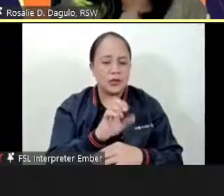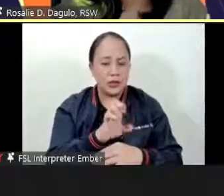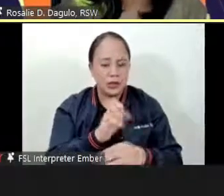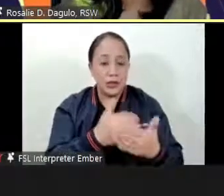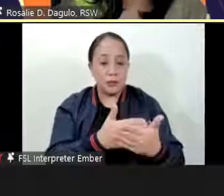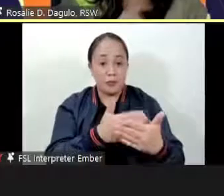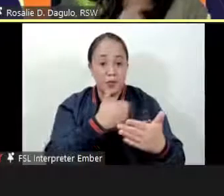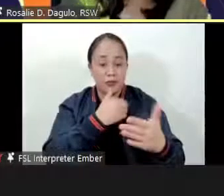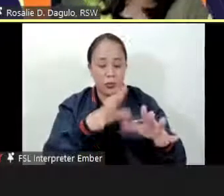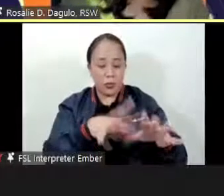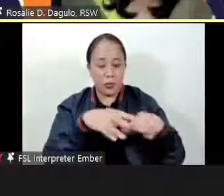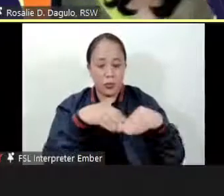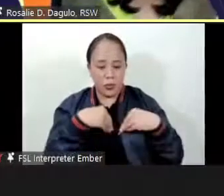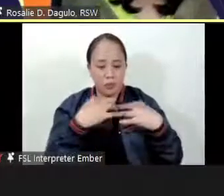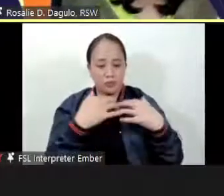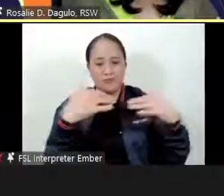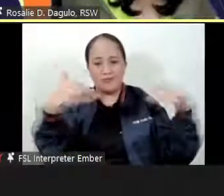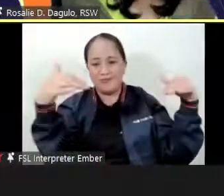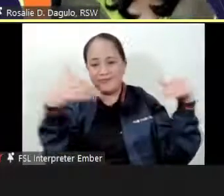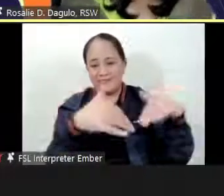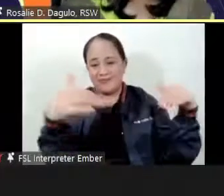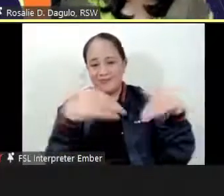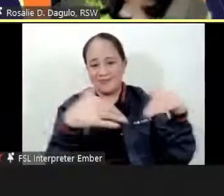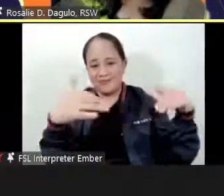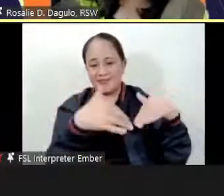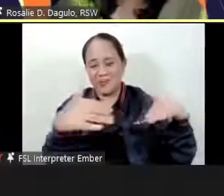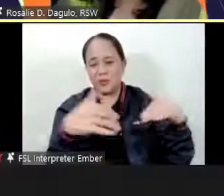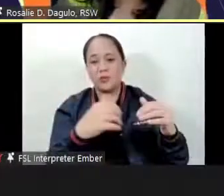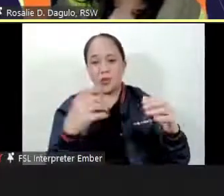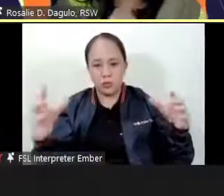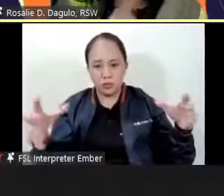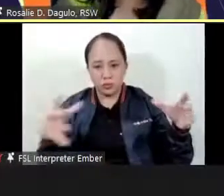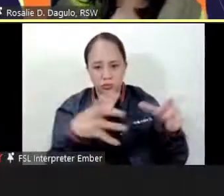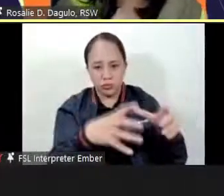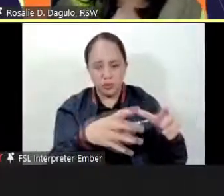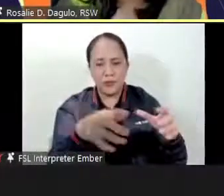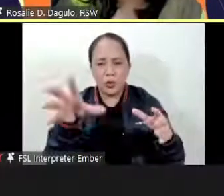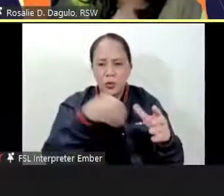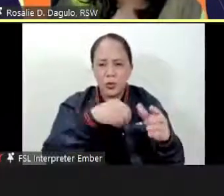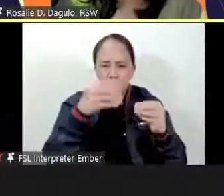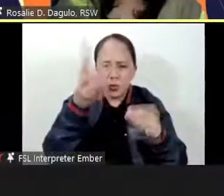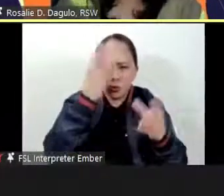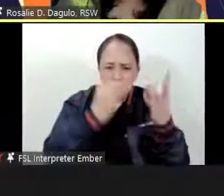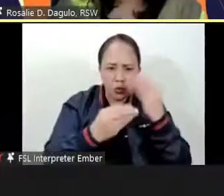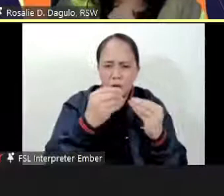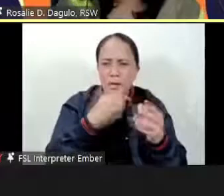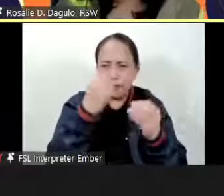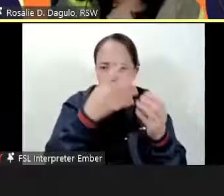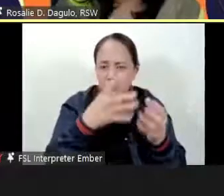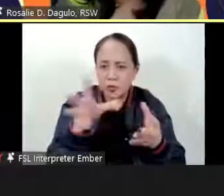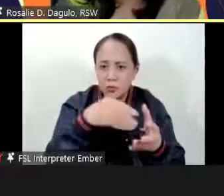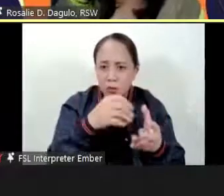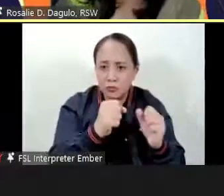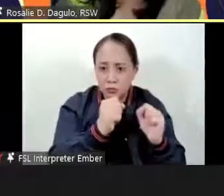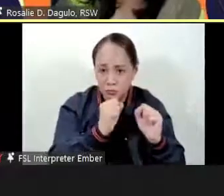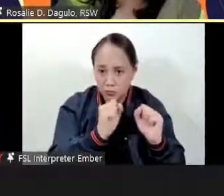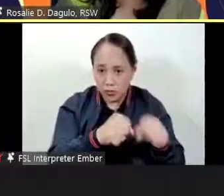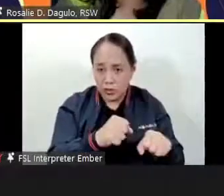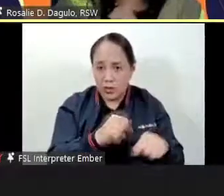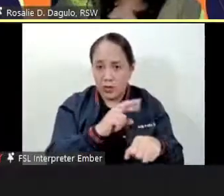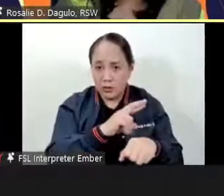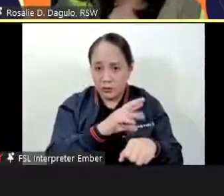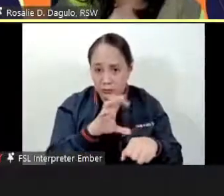pre-admission conference is the most common method of gathering information to determine whether residential care